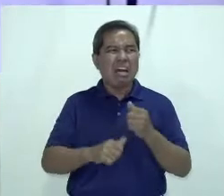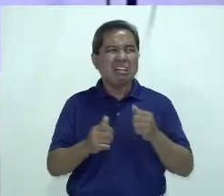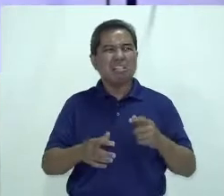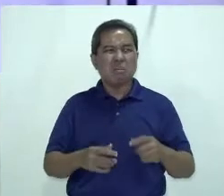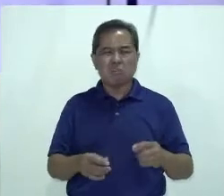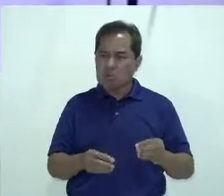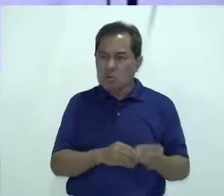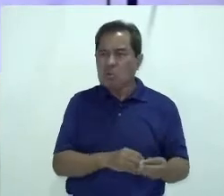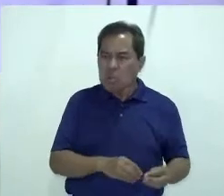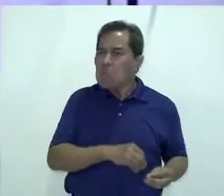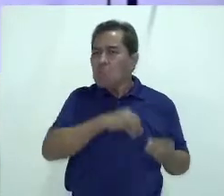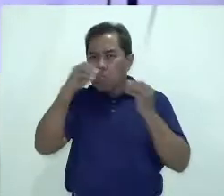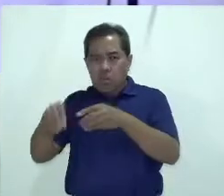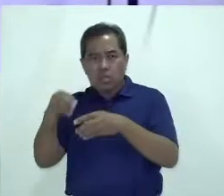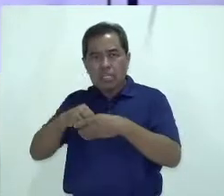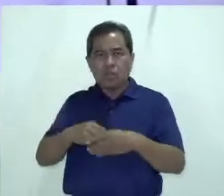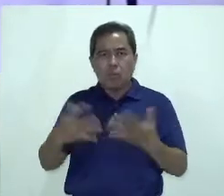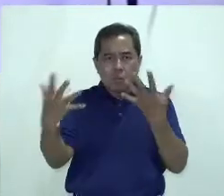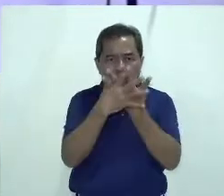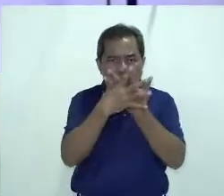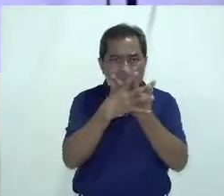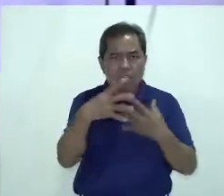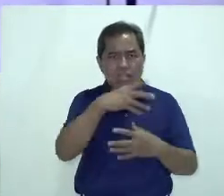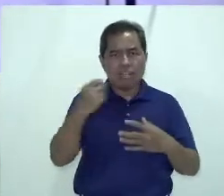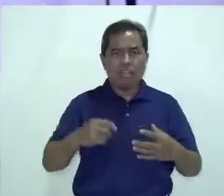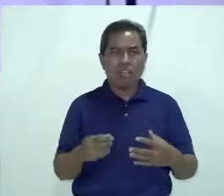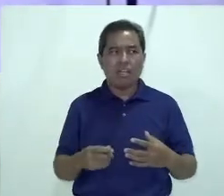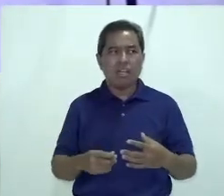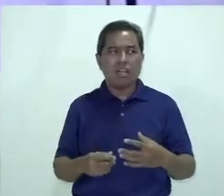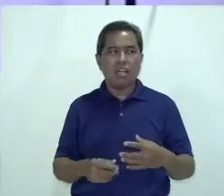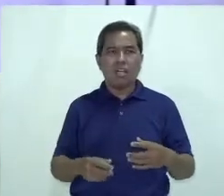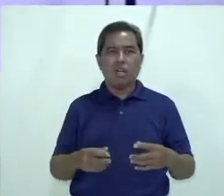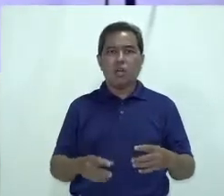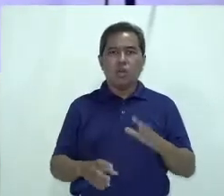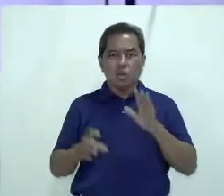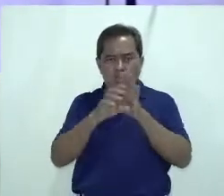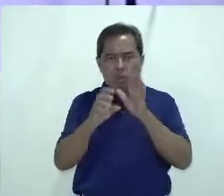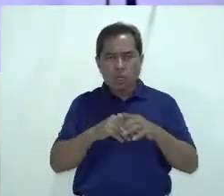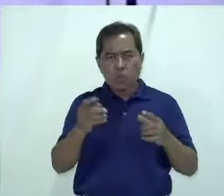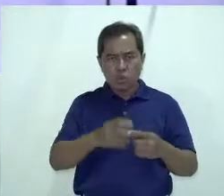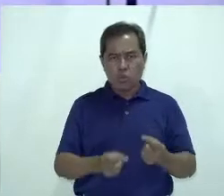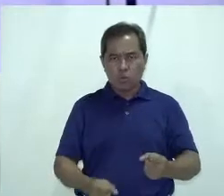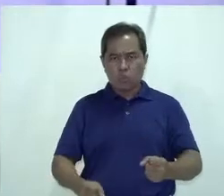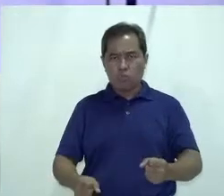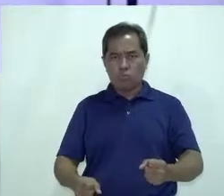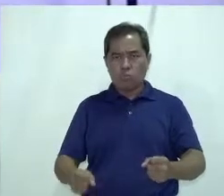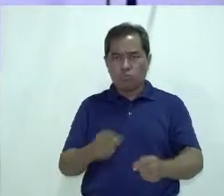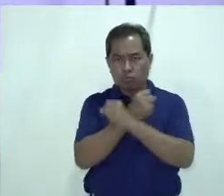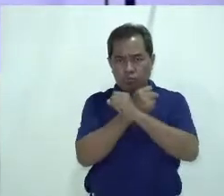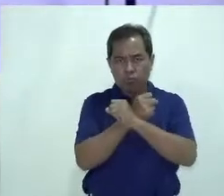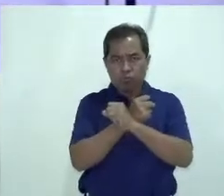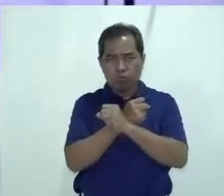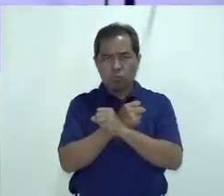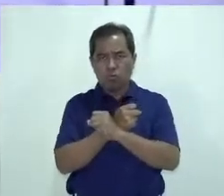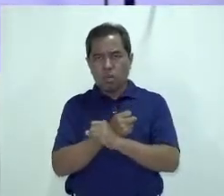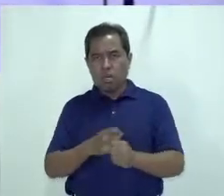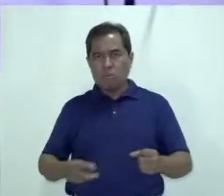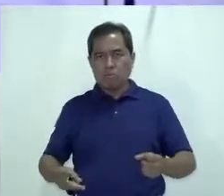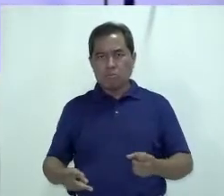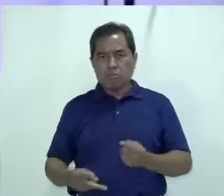flogged, they were thrown into prison, and the jailer was commanded to guard them